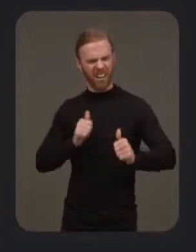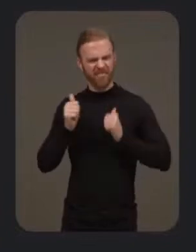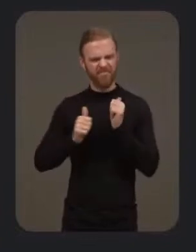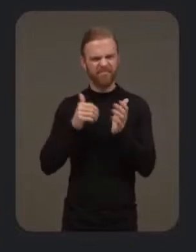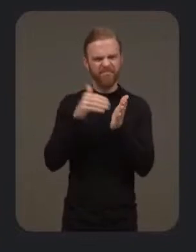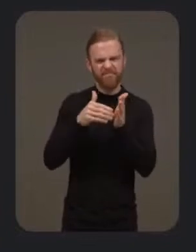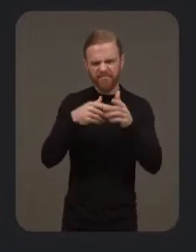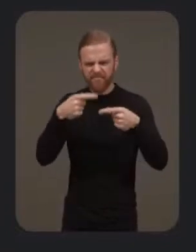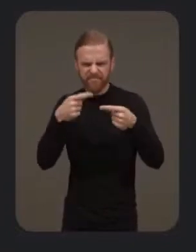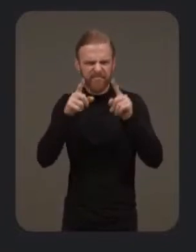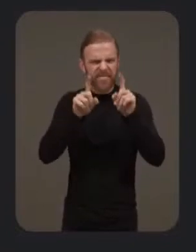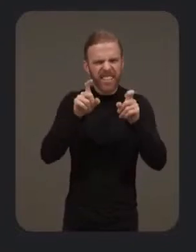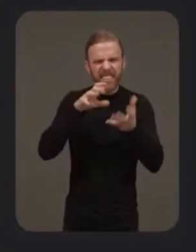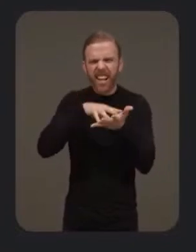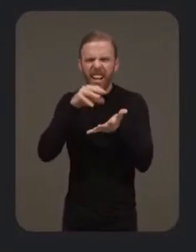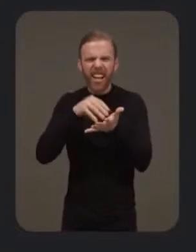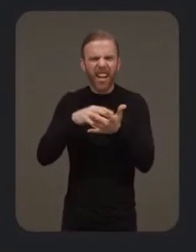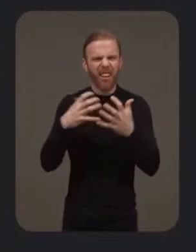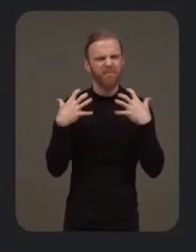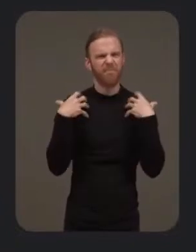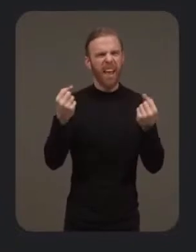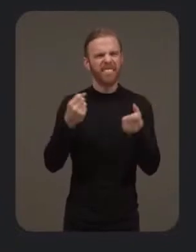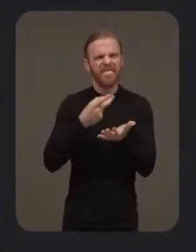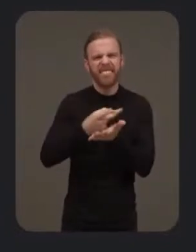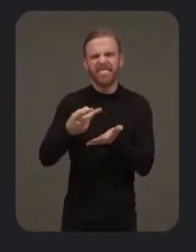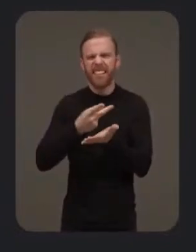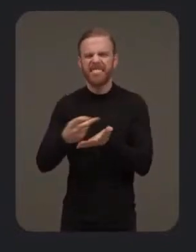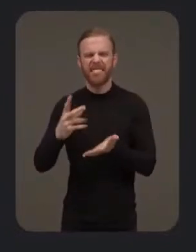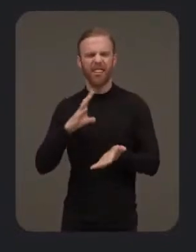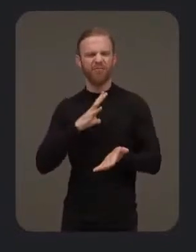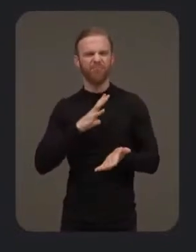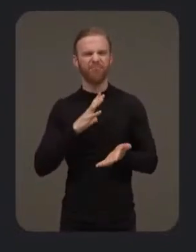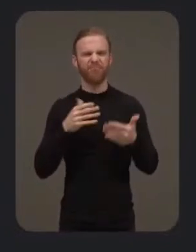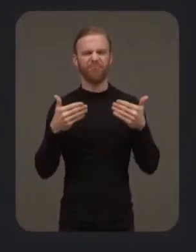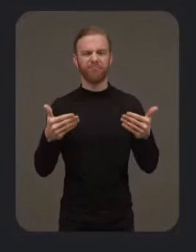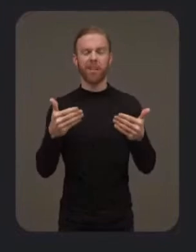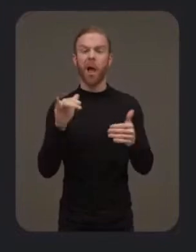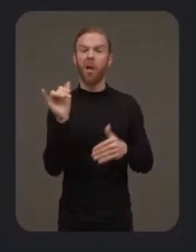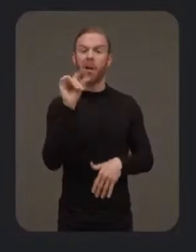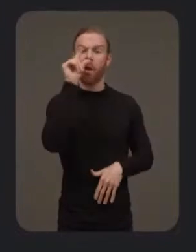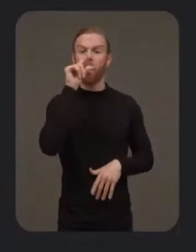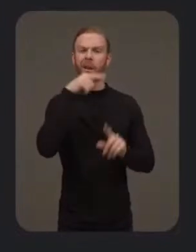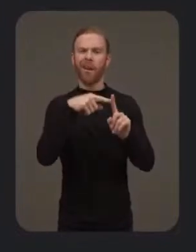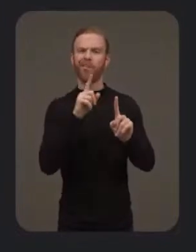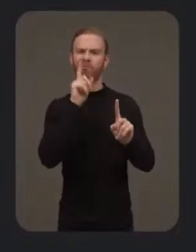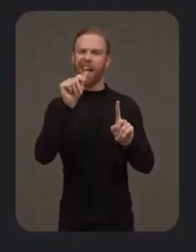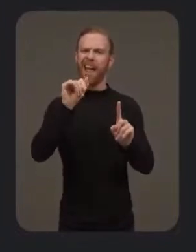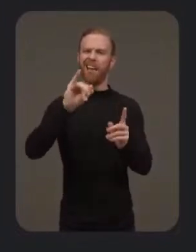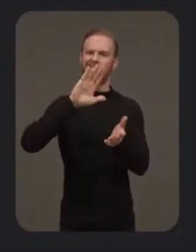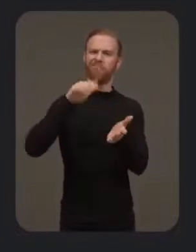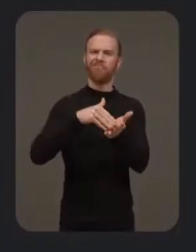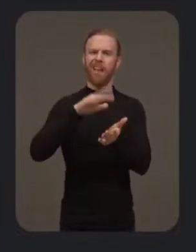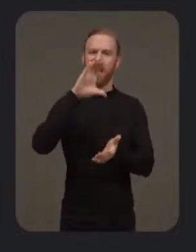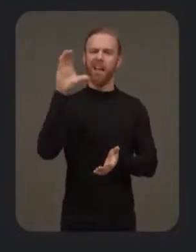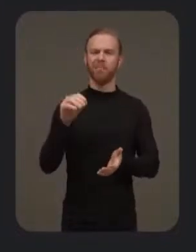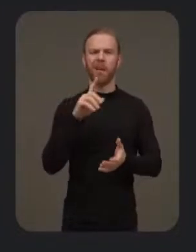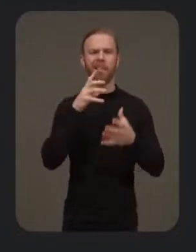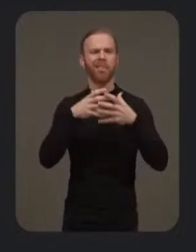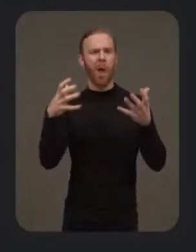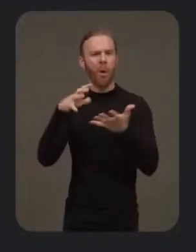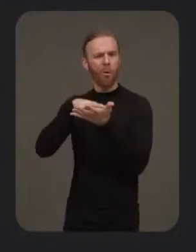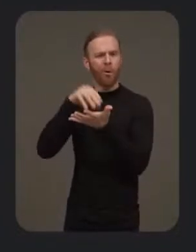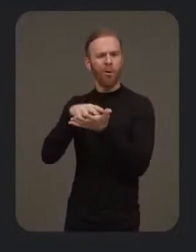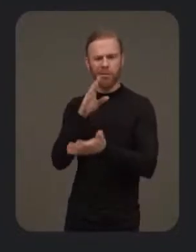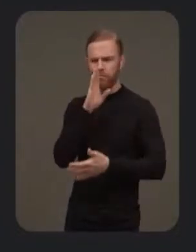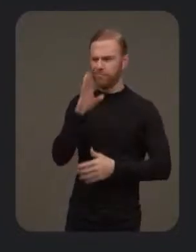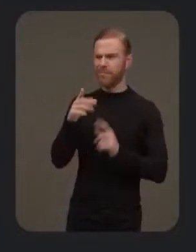learn, and have the courage to fail fast where we need to. But also, Google's a really AI-centric company, and so there's a lot for us to learn directly from